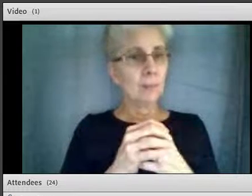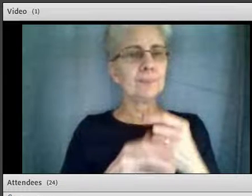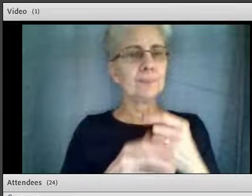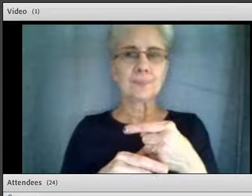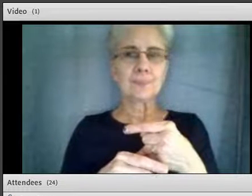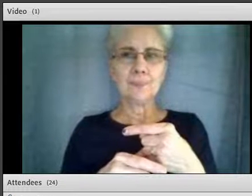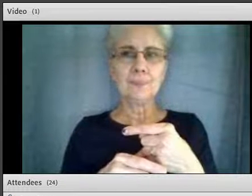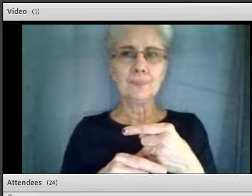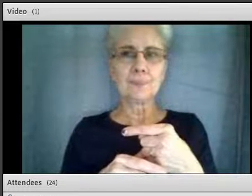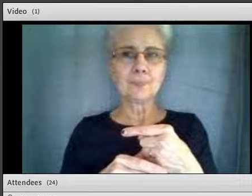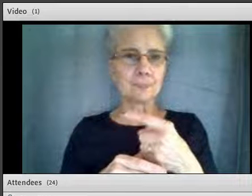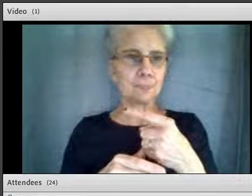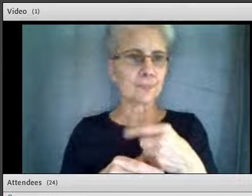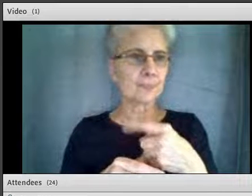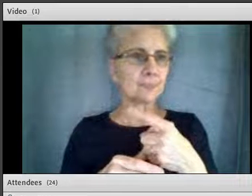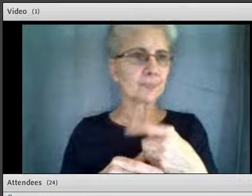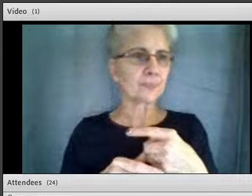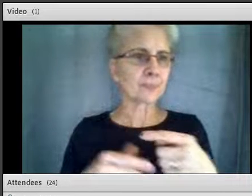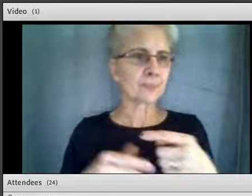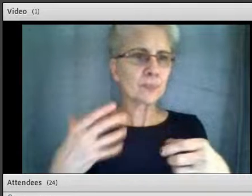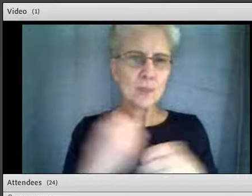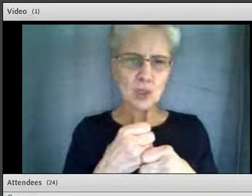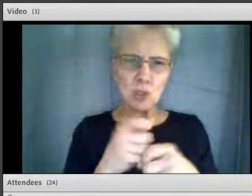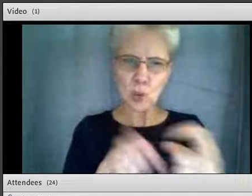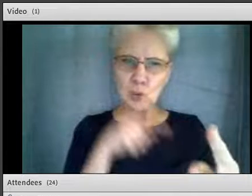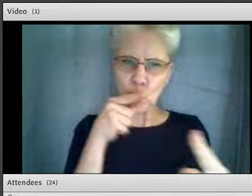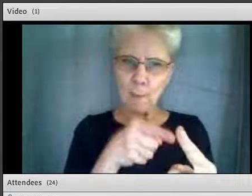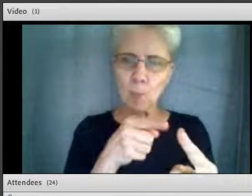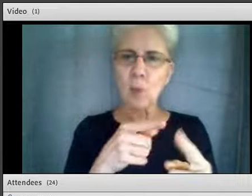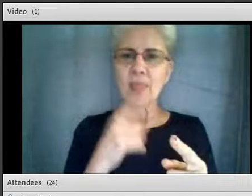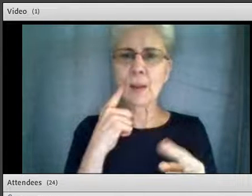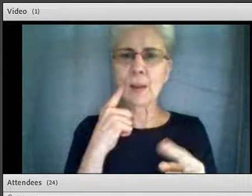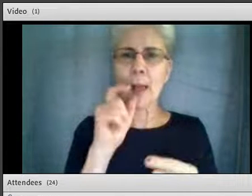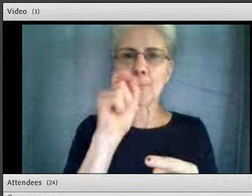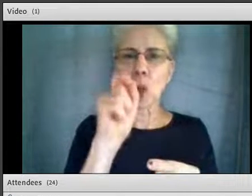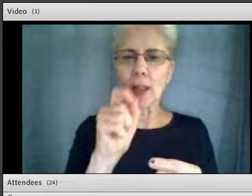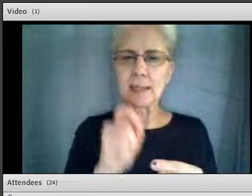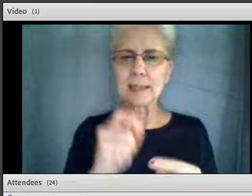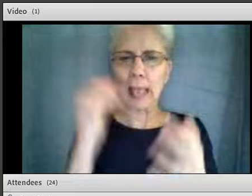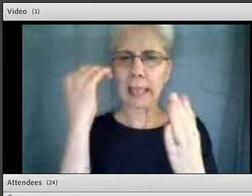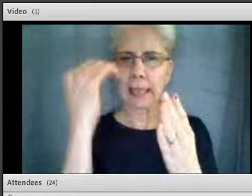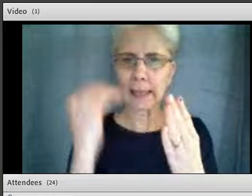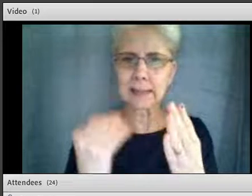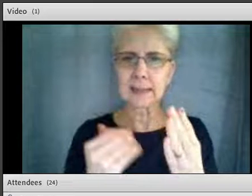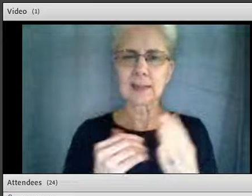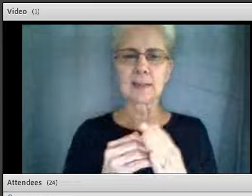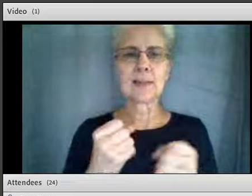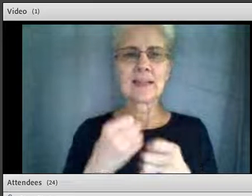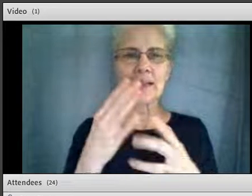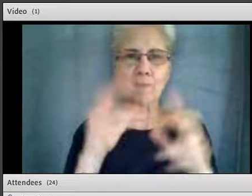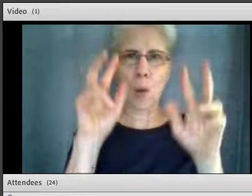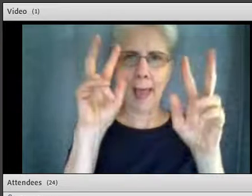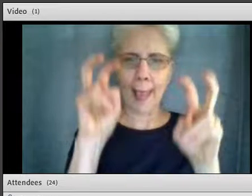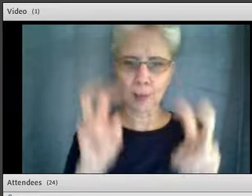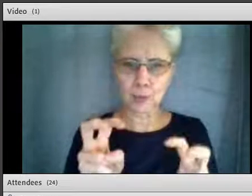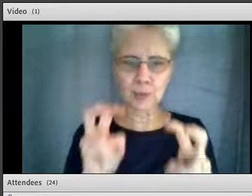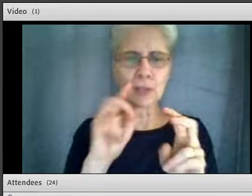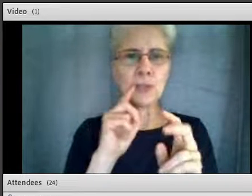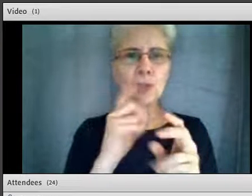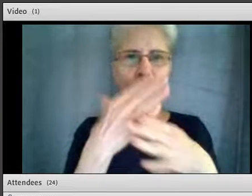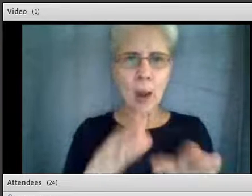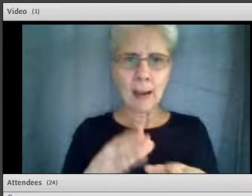short and to the point. Think about bullets. Think about lists. Think about multiple headers to break up that text so that I can